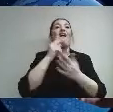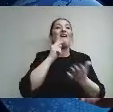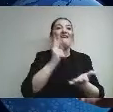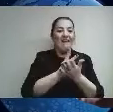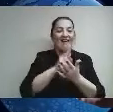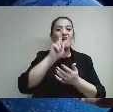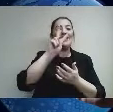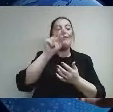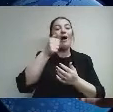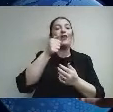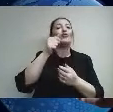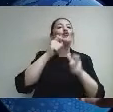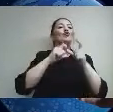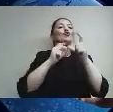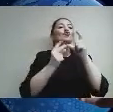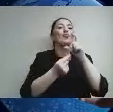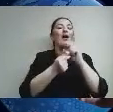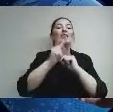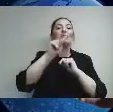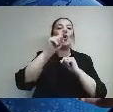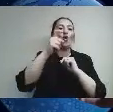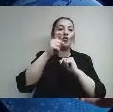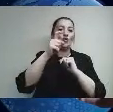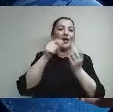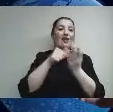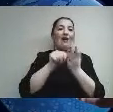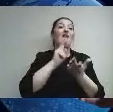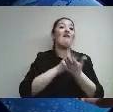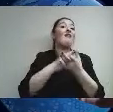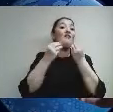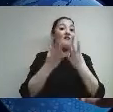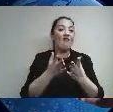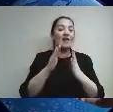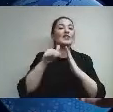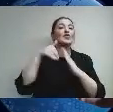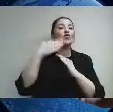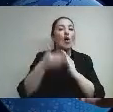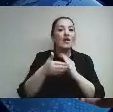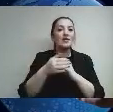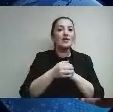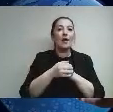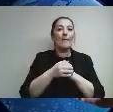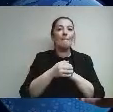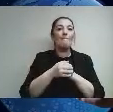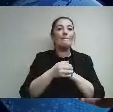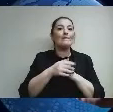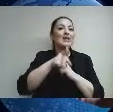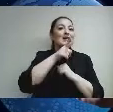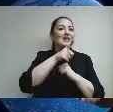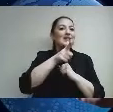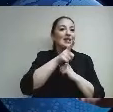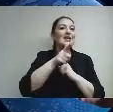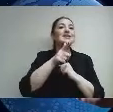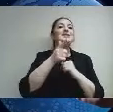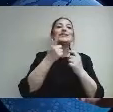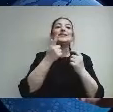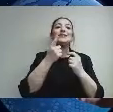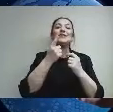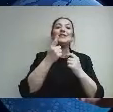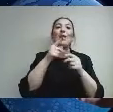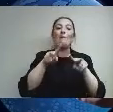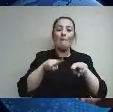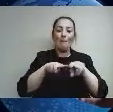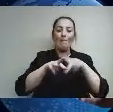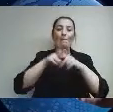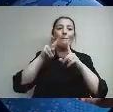then with our audio digital menu solution in almost every province, every city of